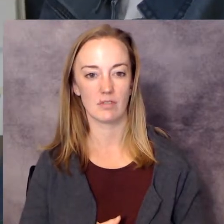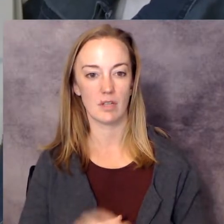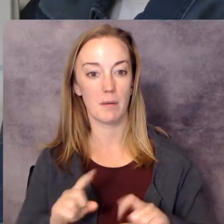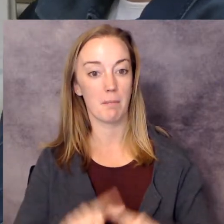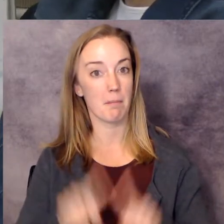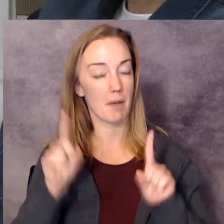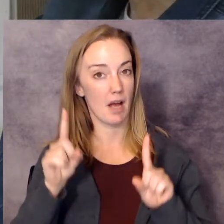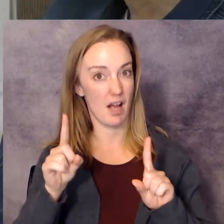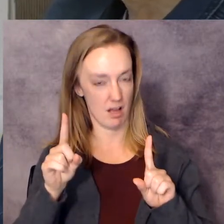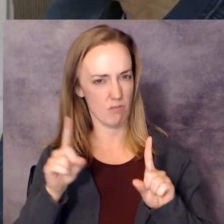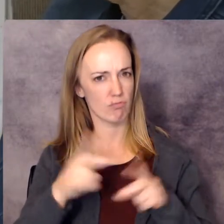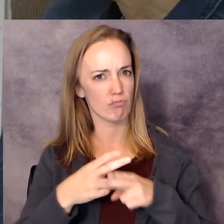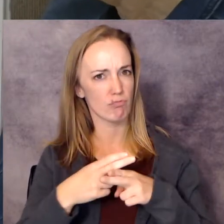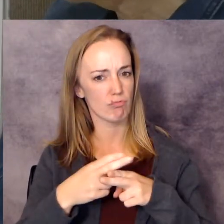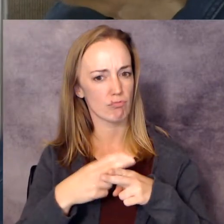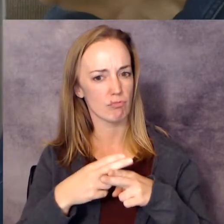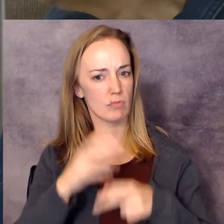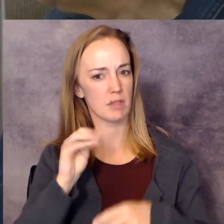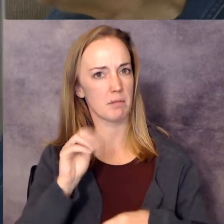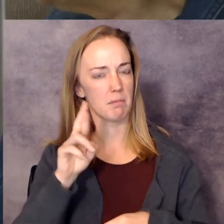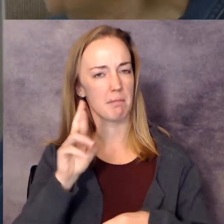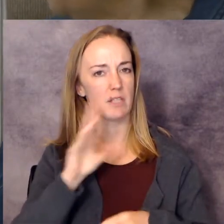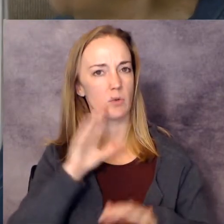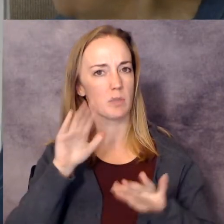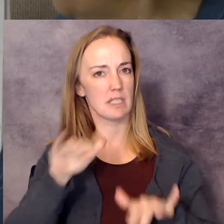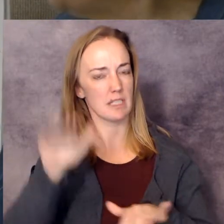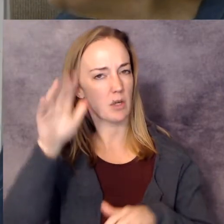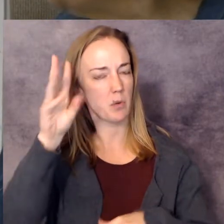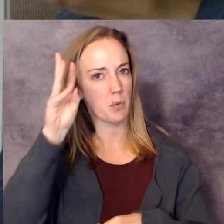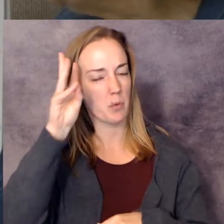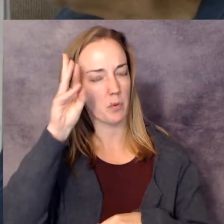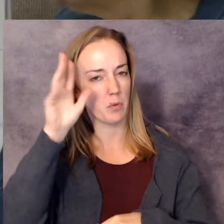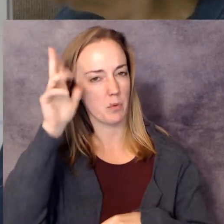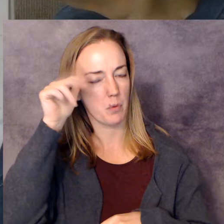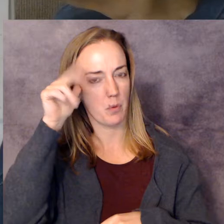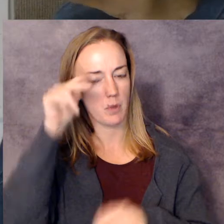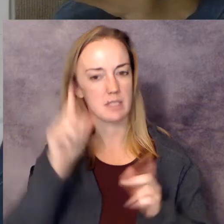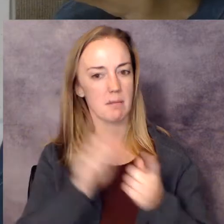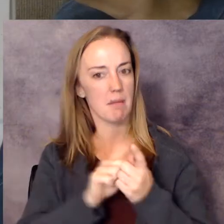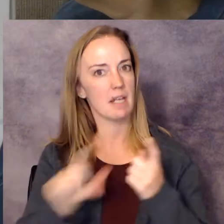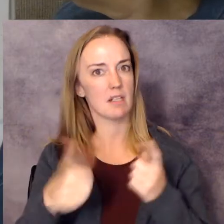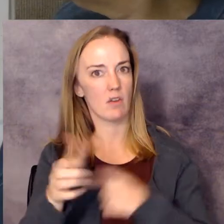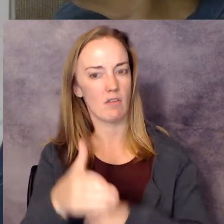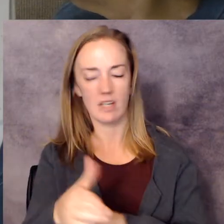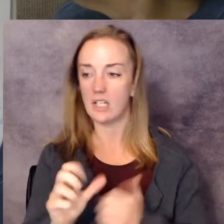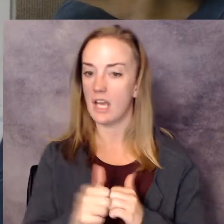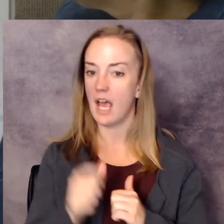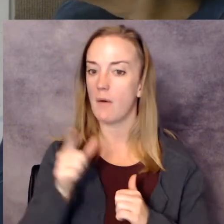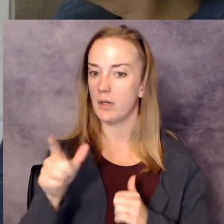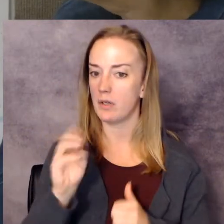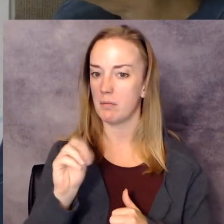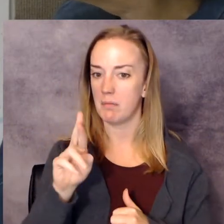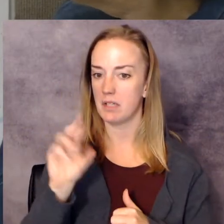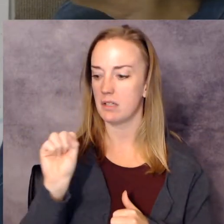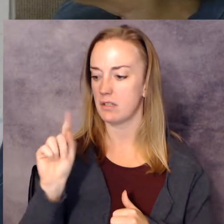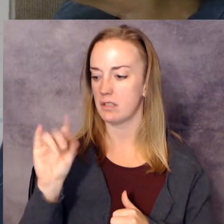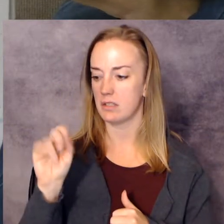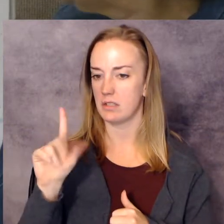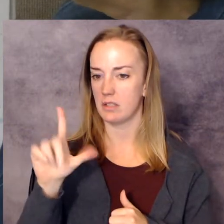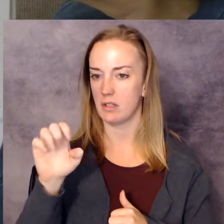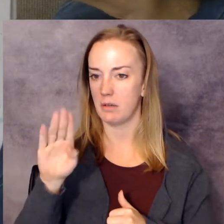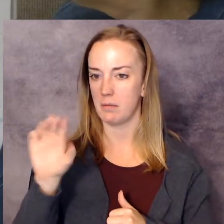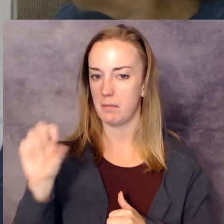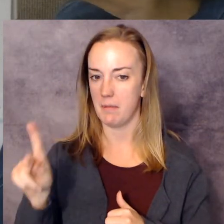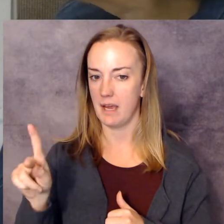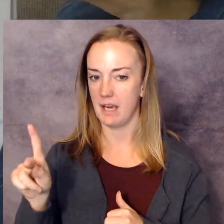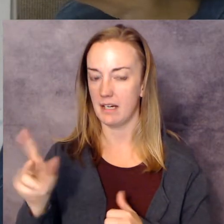But before long, Mr. Seahorse met another fish. "How are you, Mr. Stickleback?" asked Mr. Seahorse.